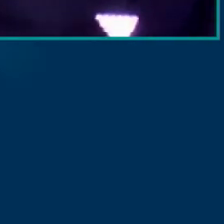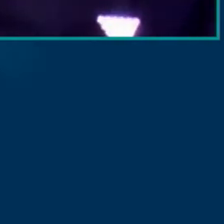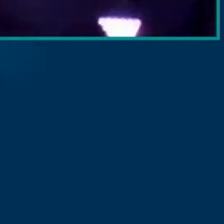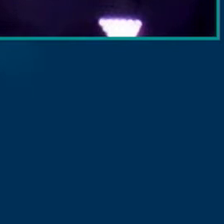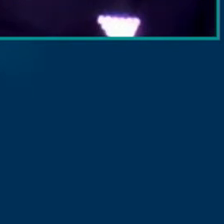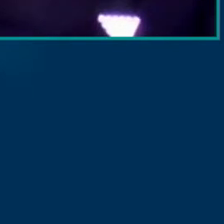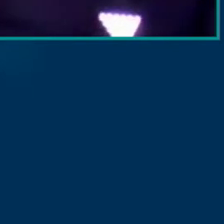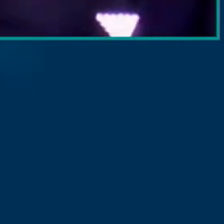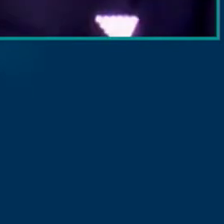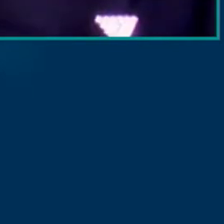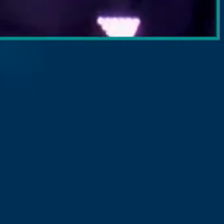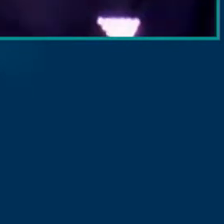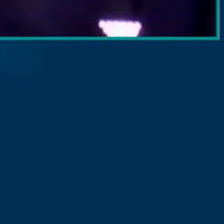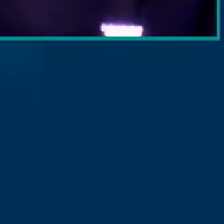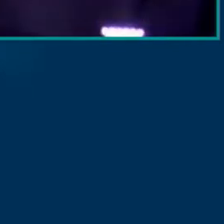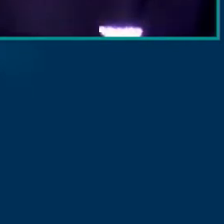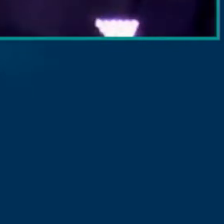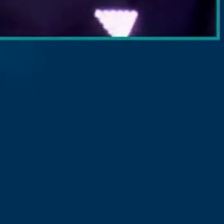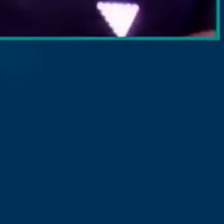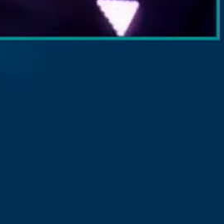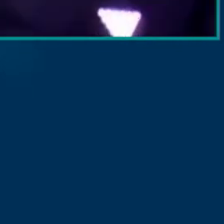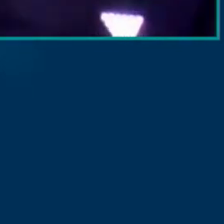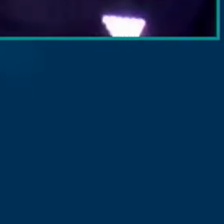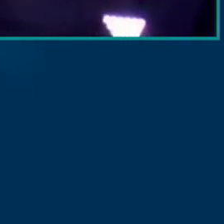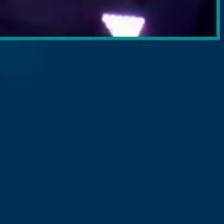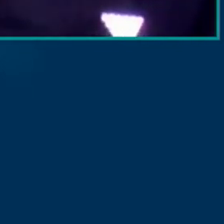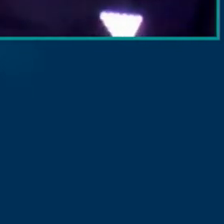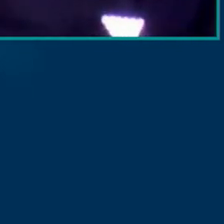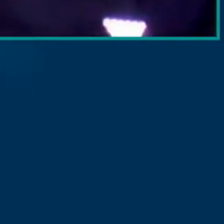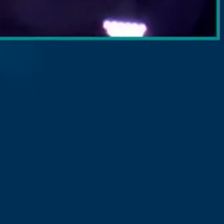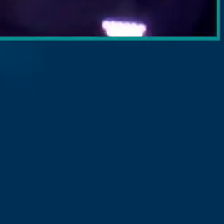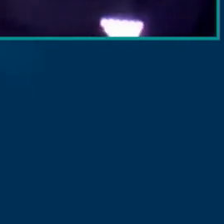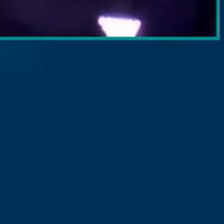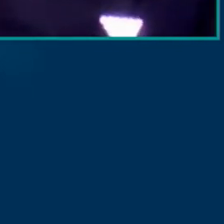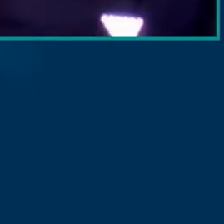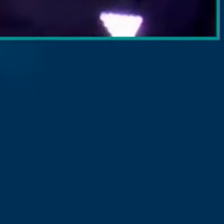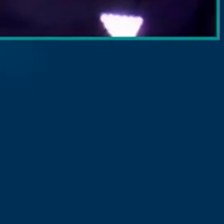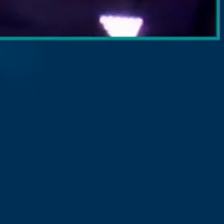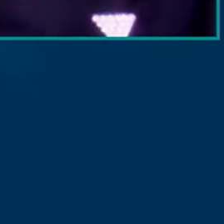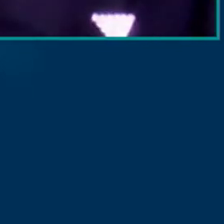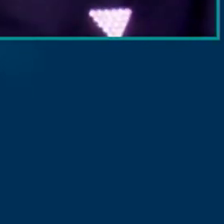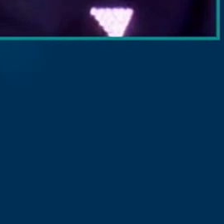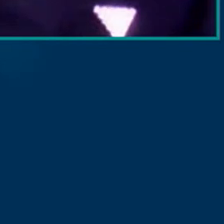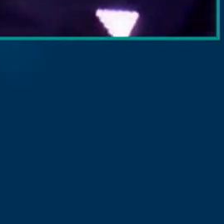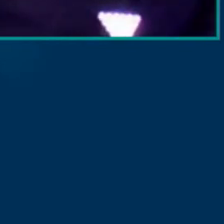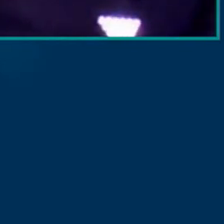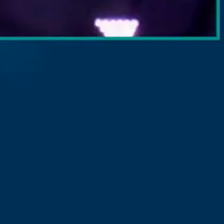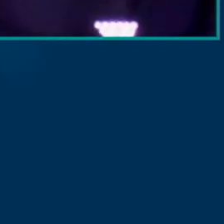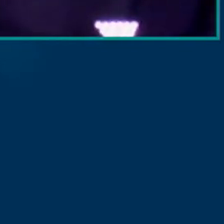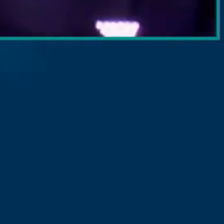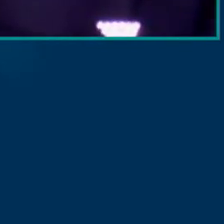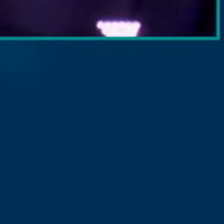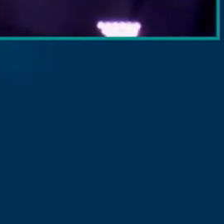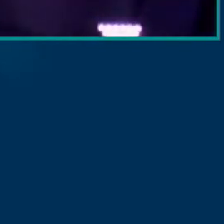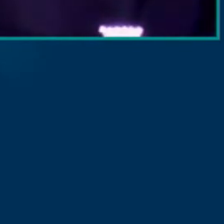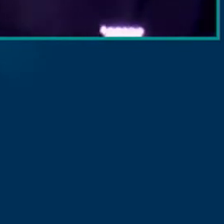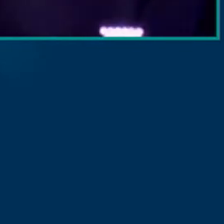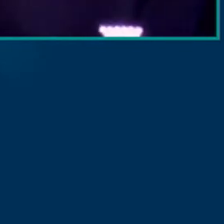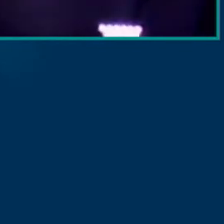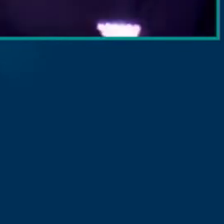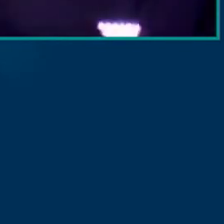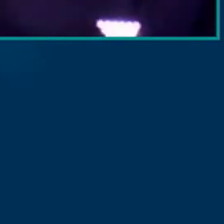both in EU member states and third countries like the United States,